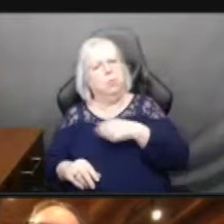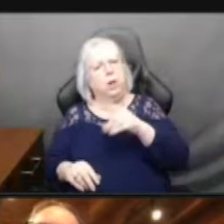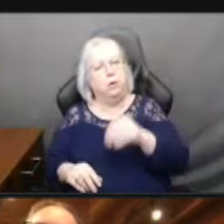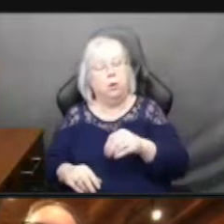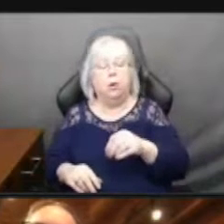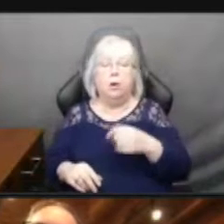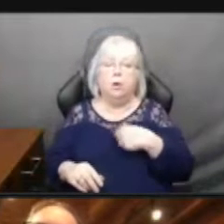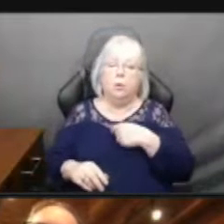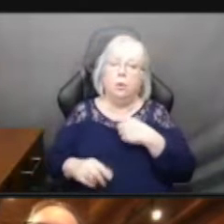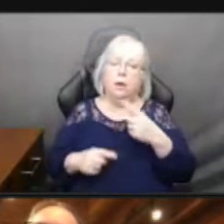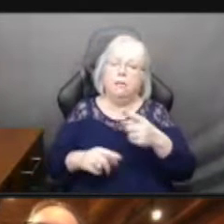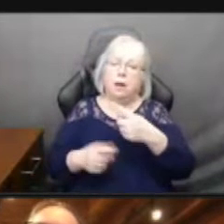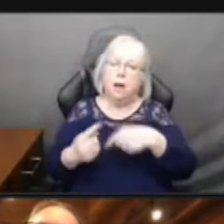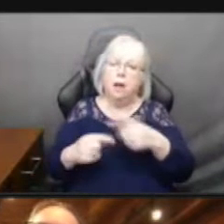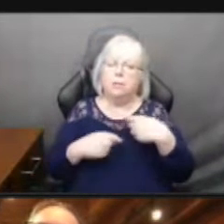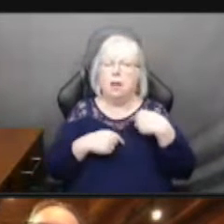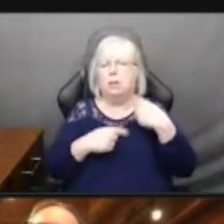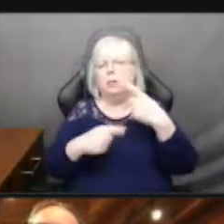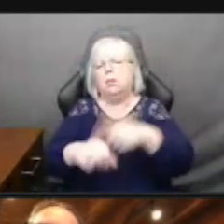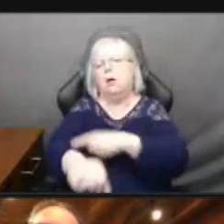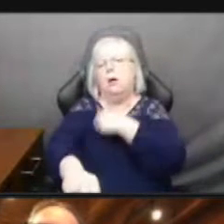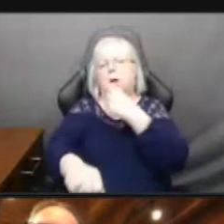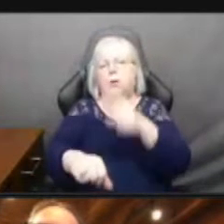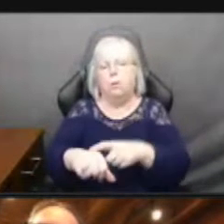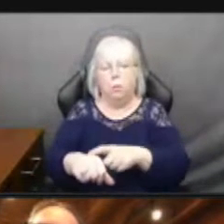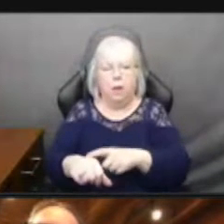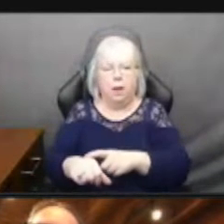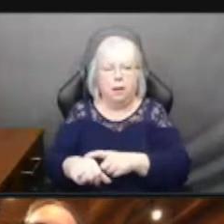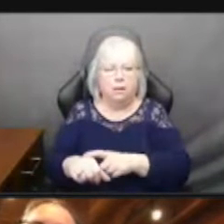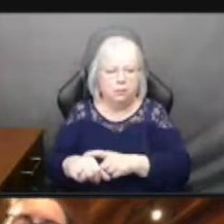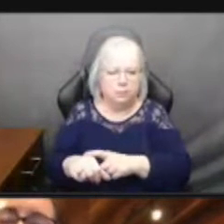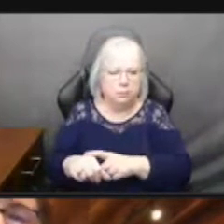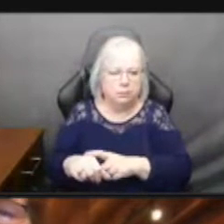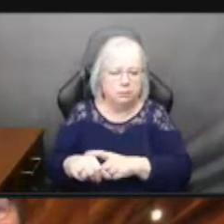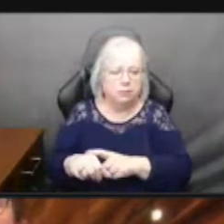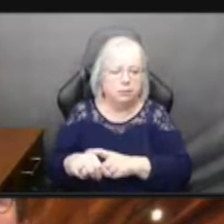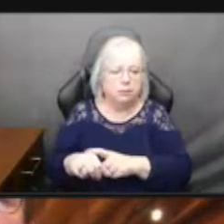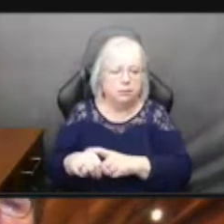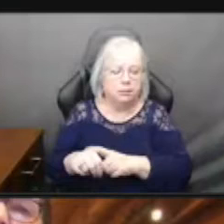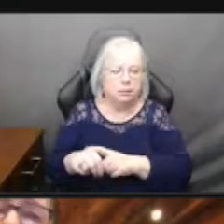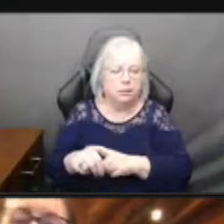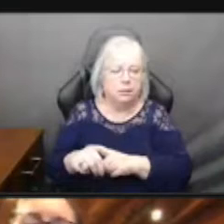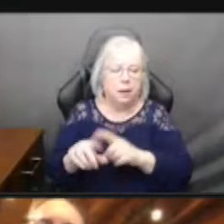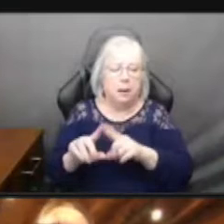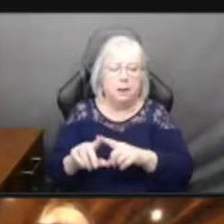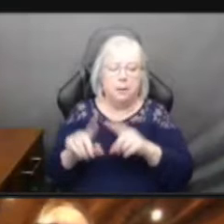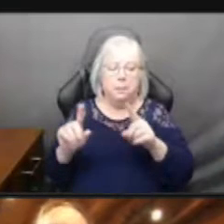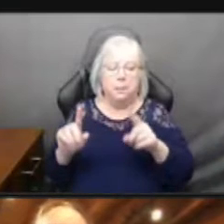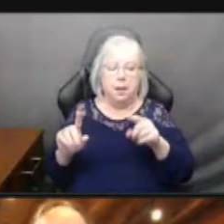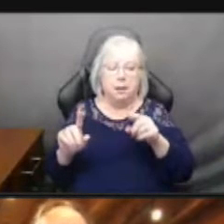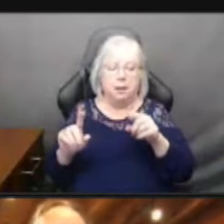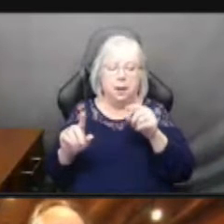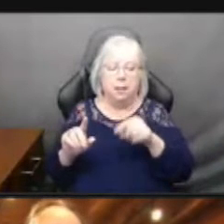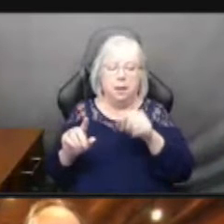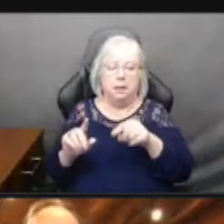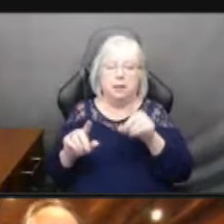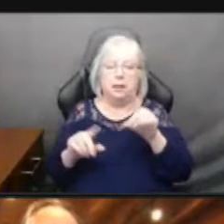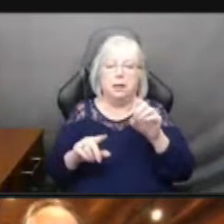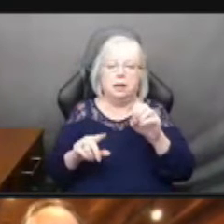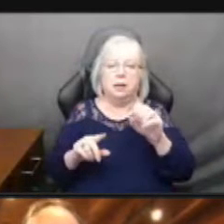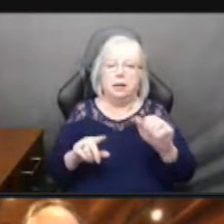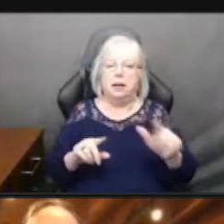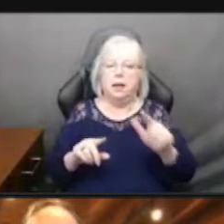come a long, long way, and we're proud of that, ladies and gentlemen. But this deal is far